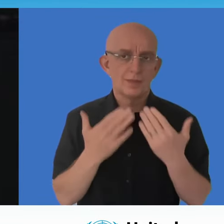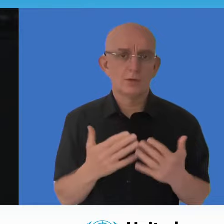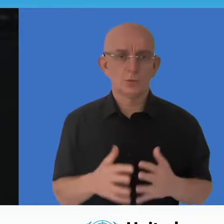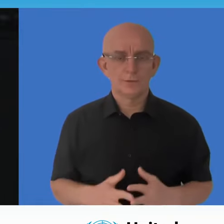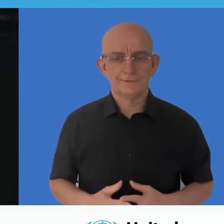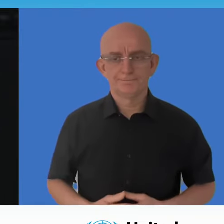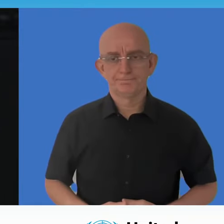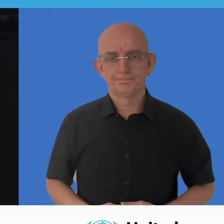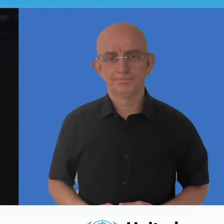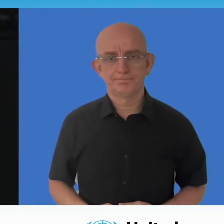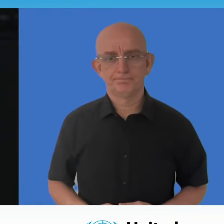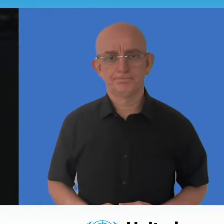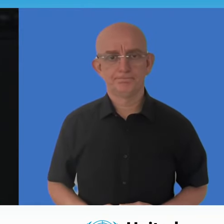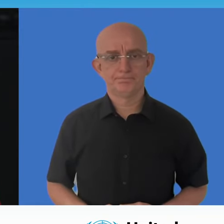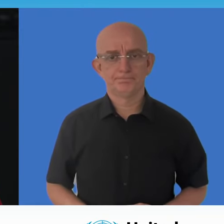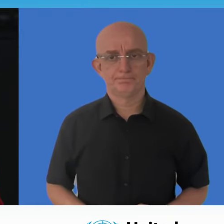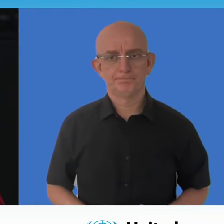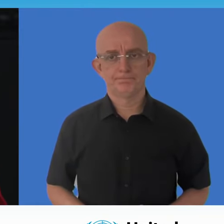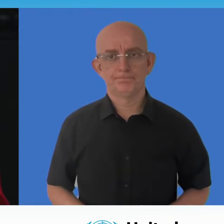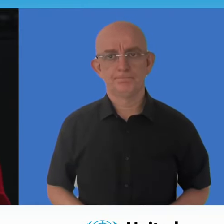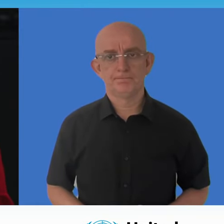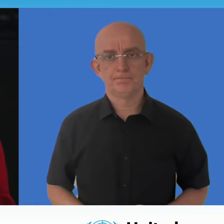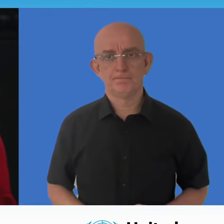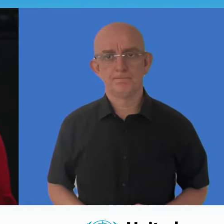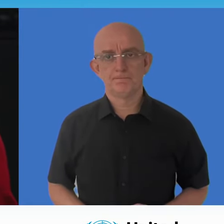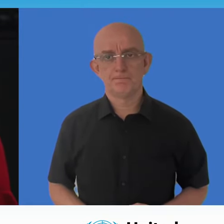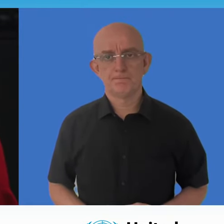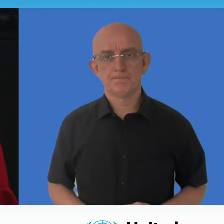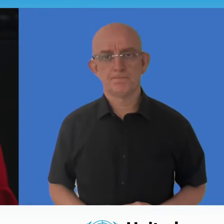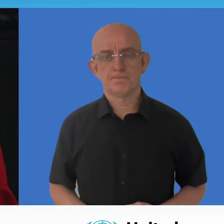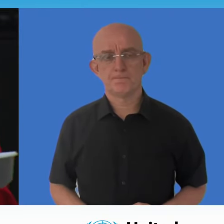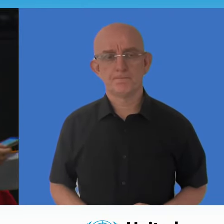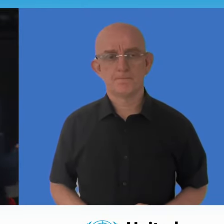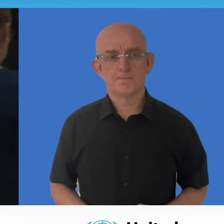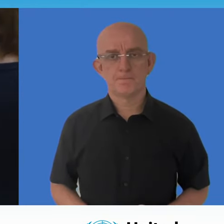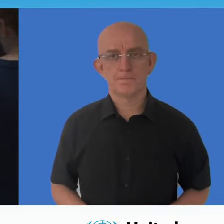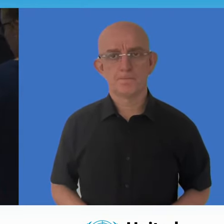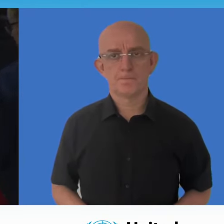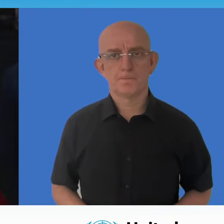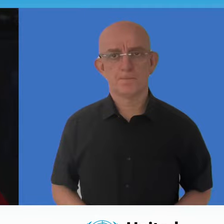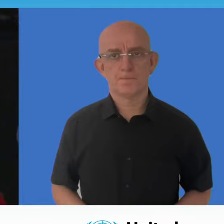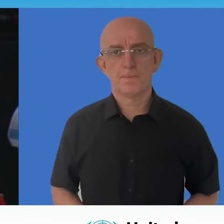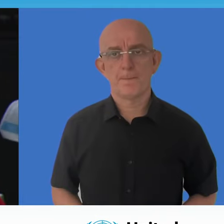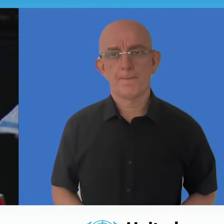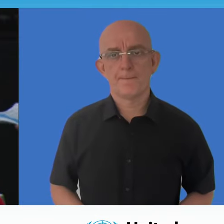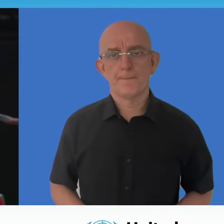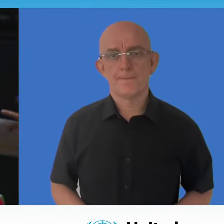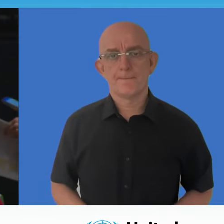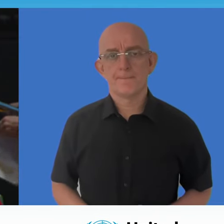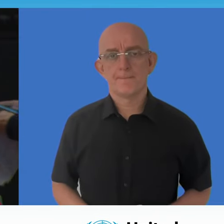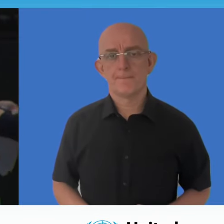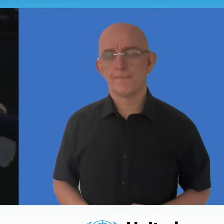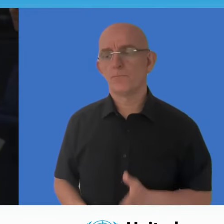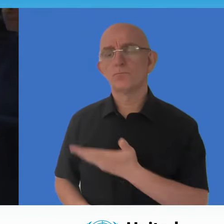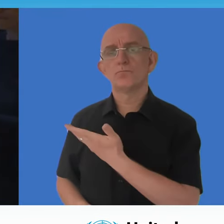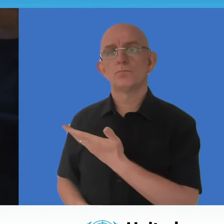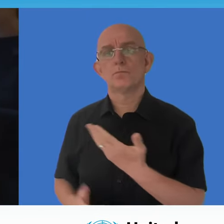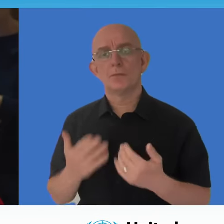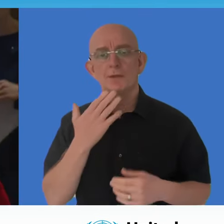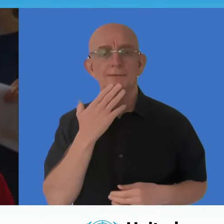Thank you, His Excellency. Now let's welcome Her Excellency Alicia Guadalupe Buenrostro